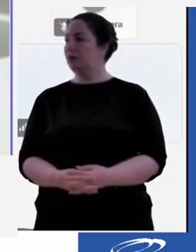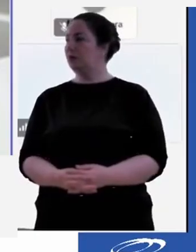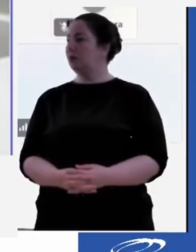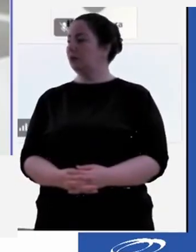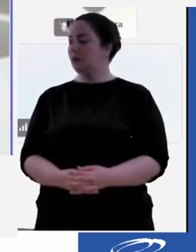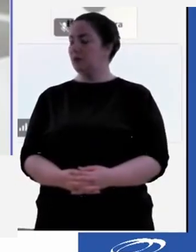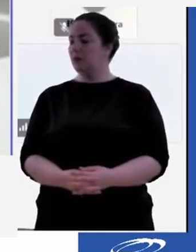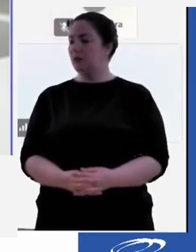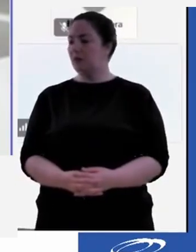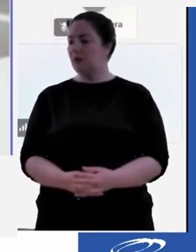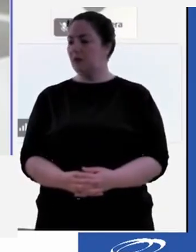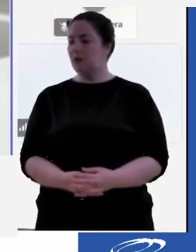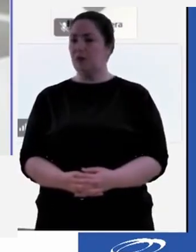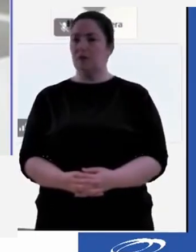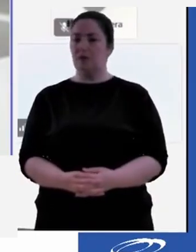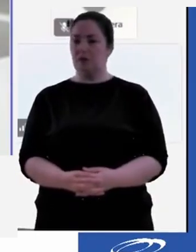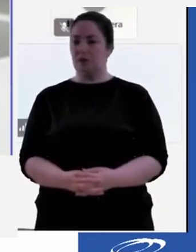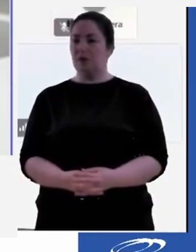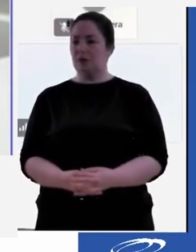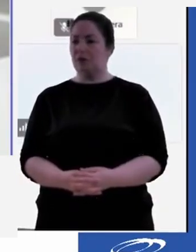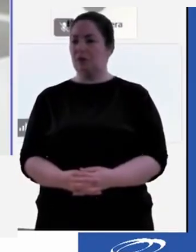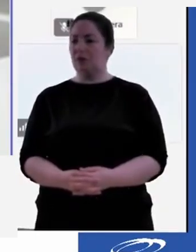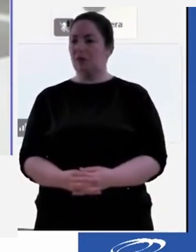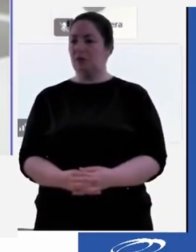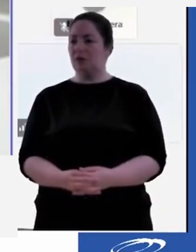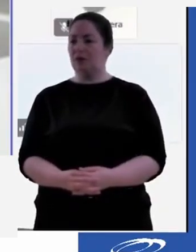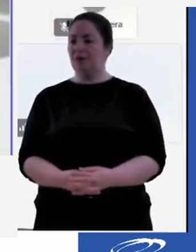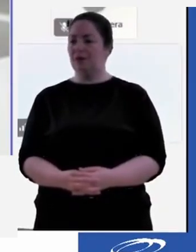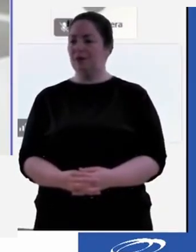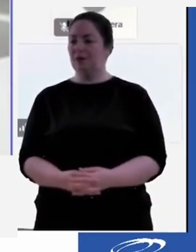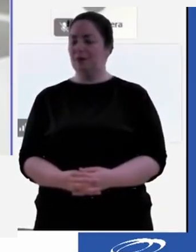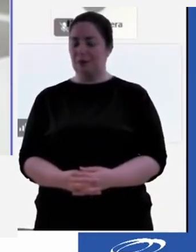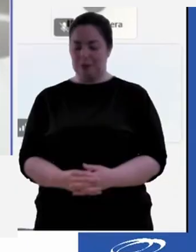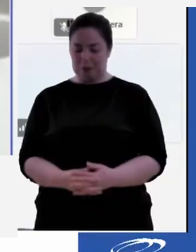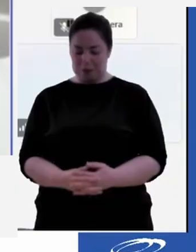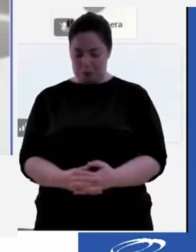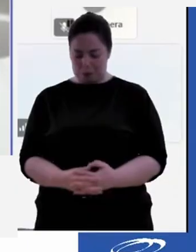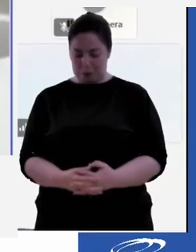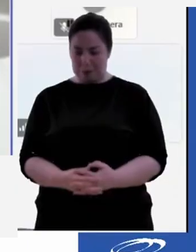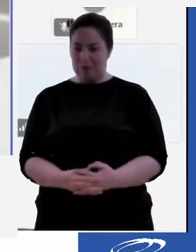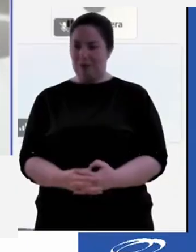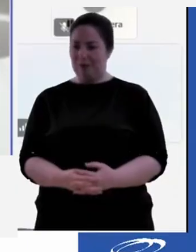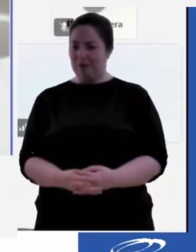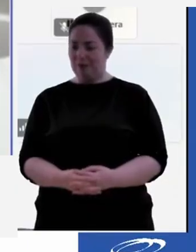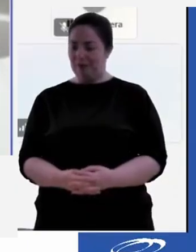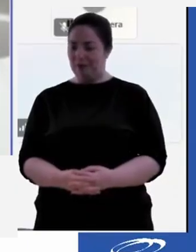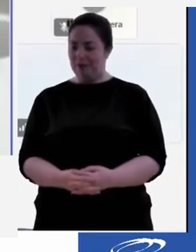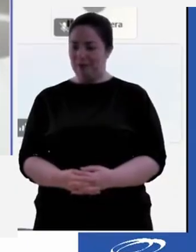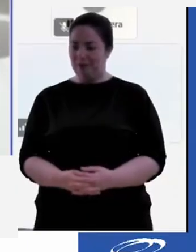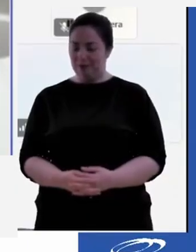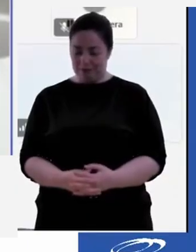a minute here. You know, it's a publication on the diagnosis of periprosthetic joint